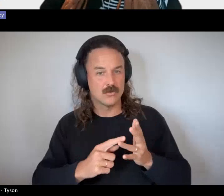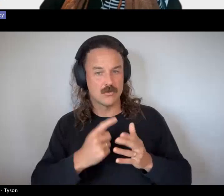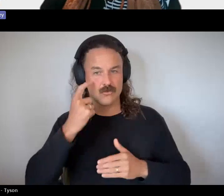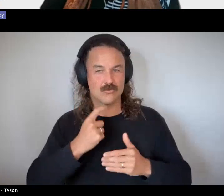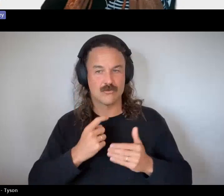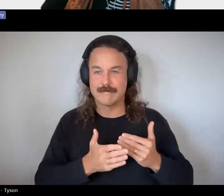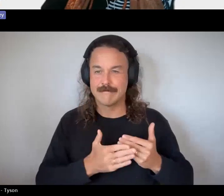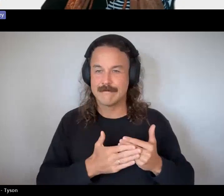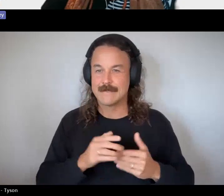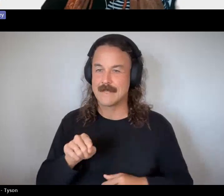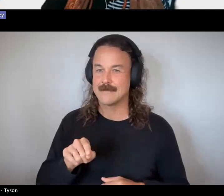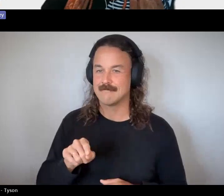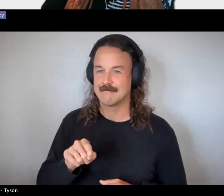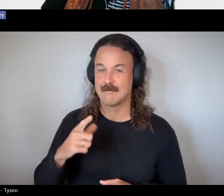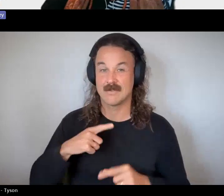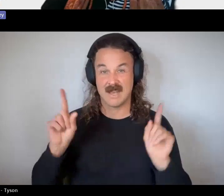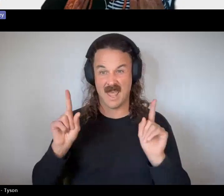version.